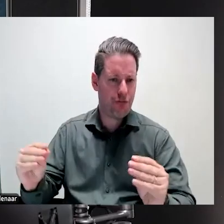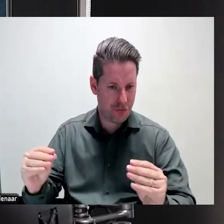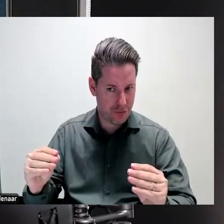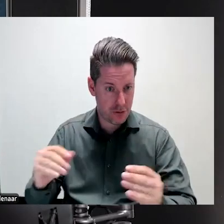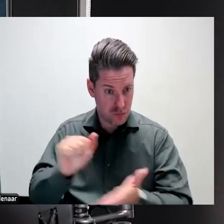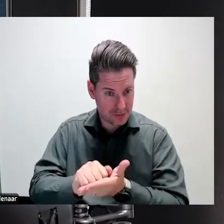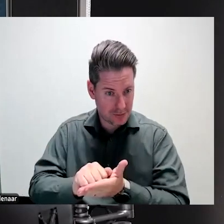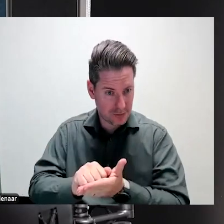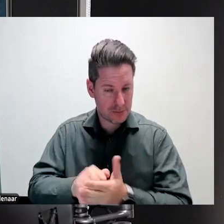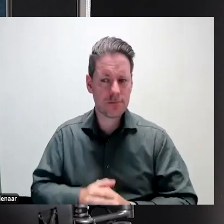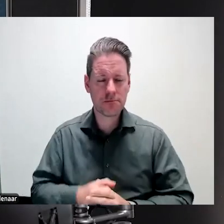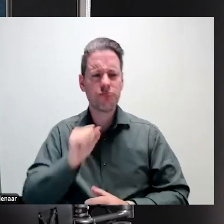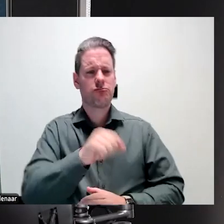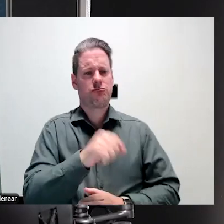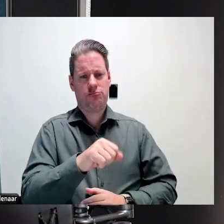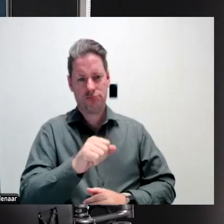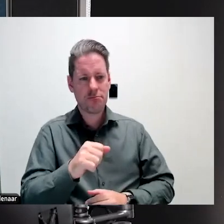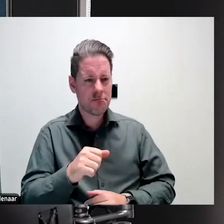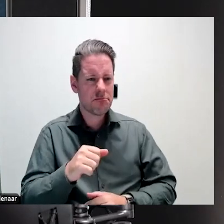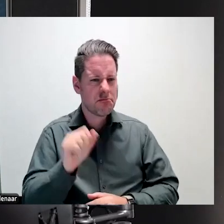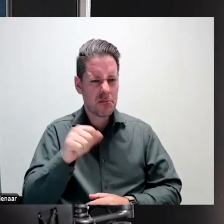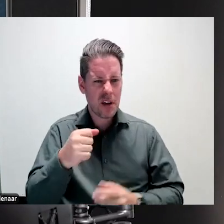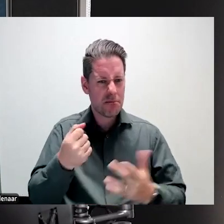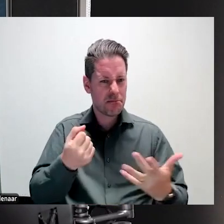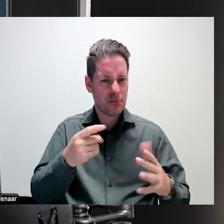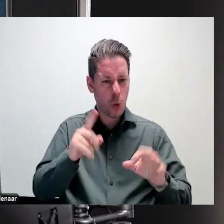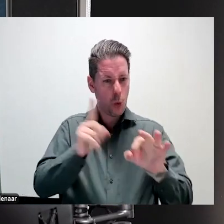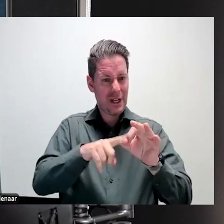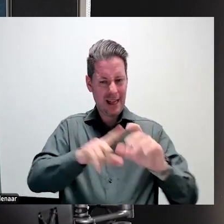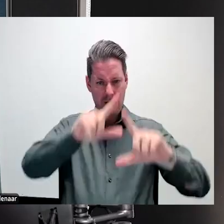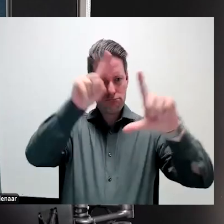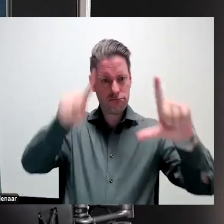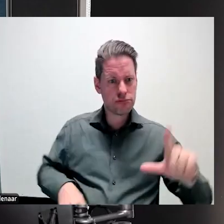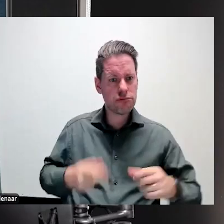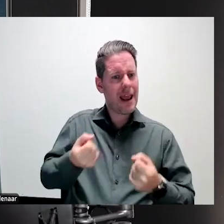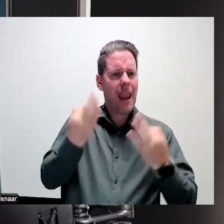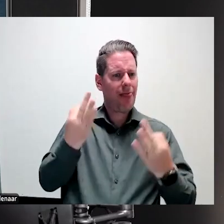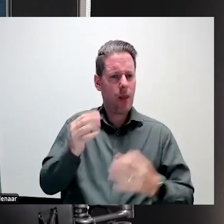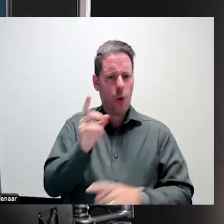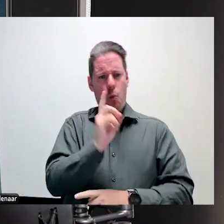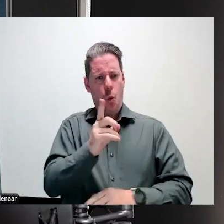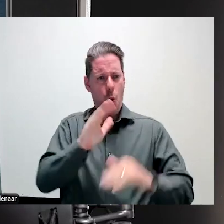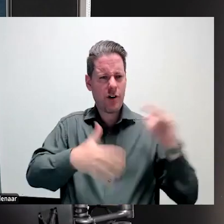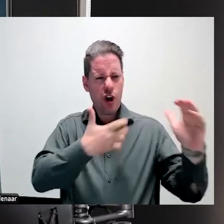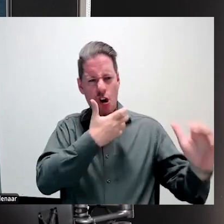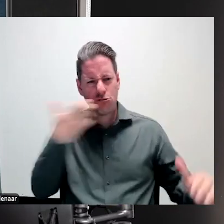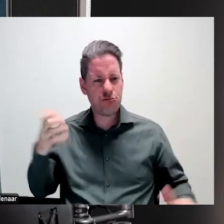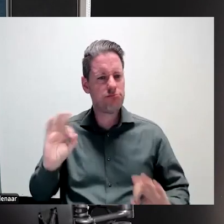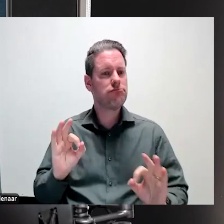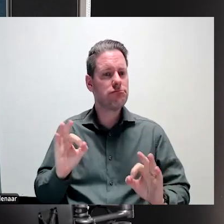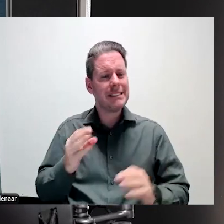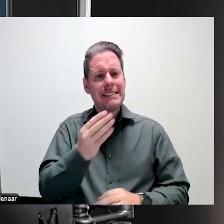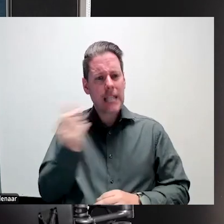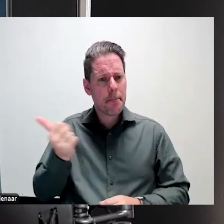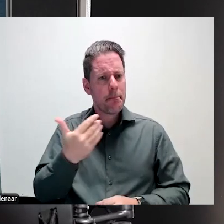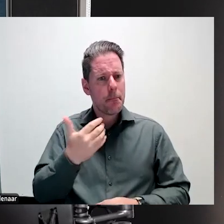cancelled for the state? Yes, we don't really have any areas of warning at this stage. There's still a few small areas of